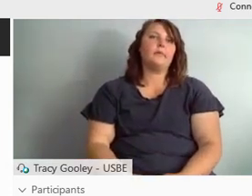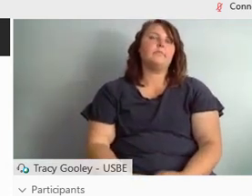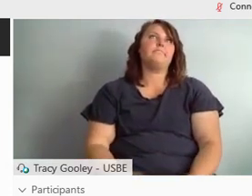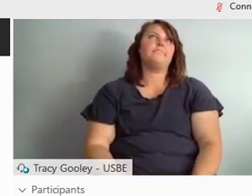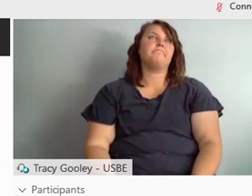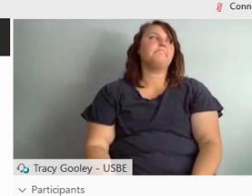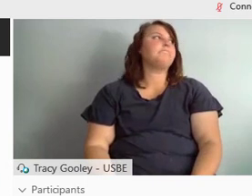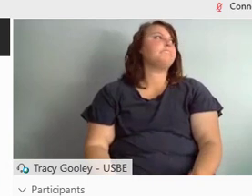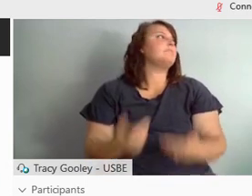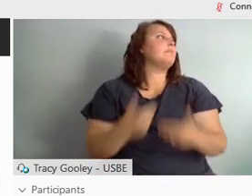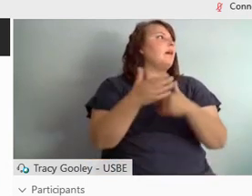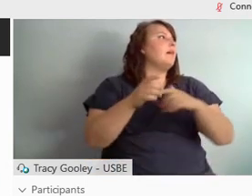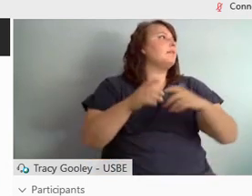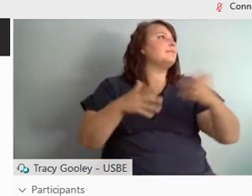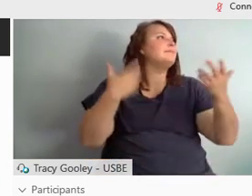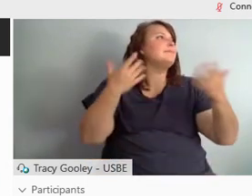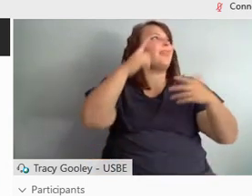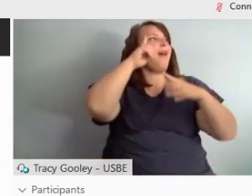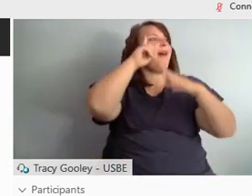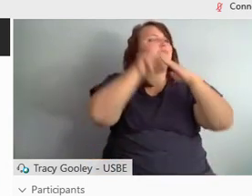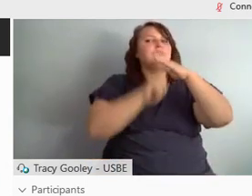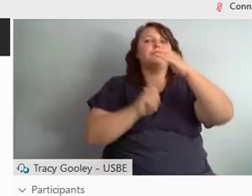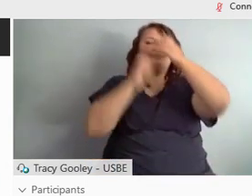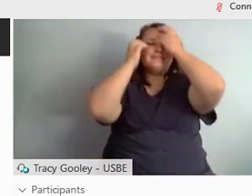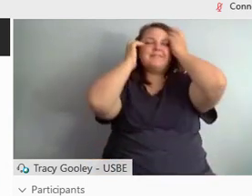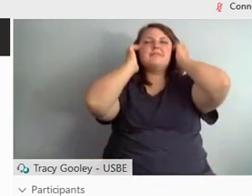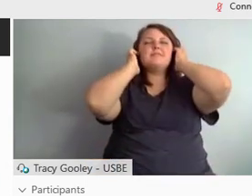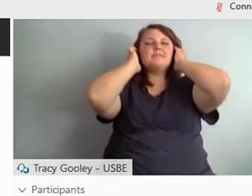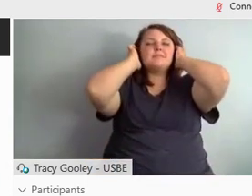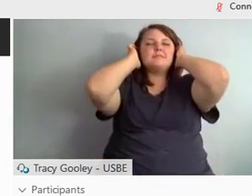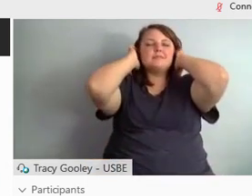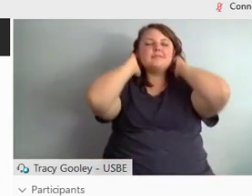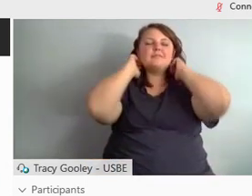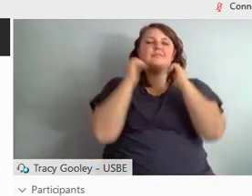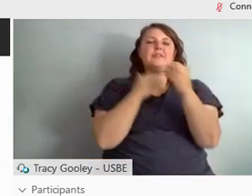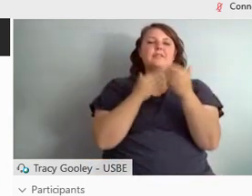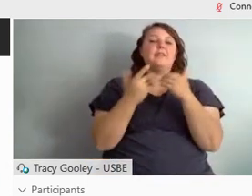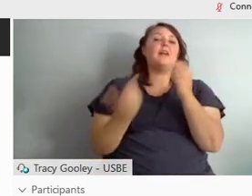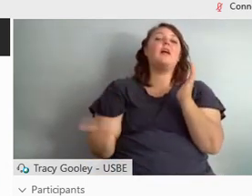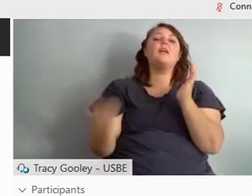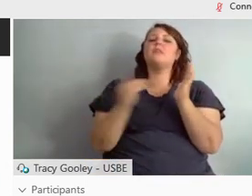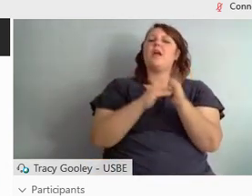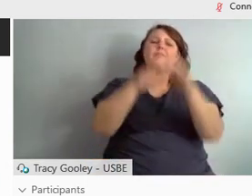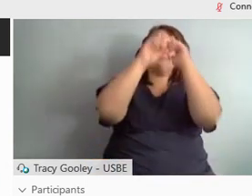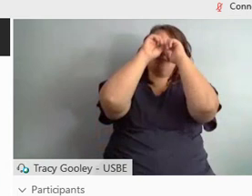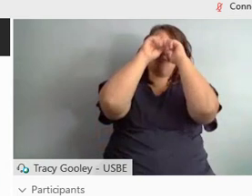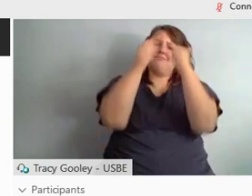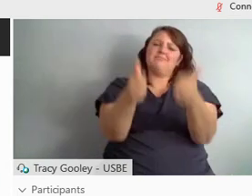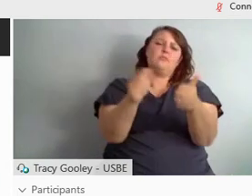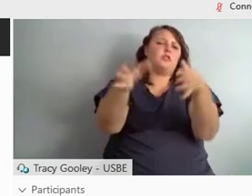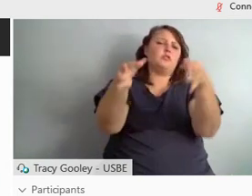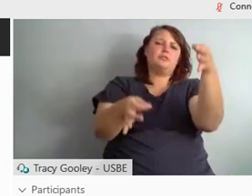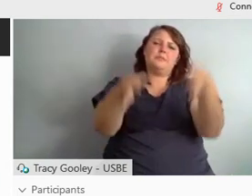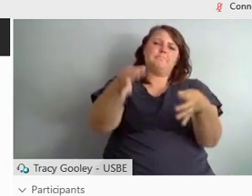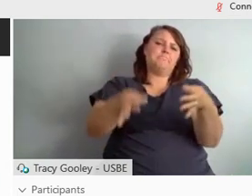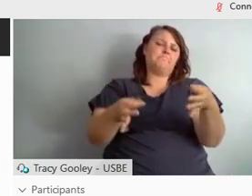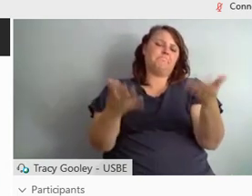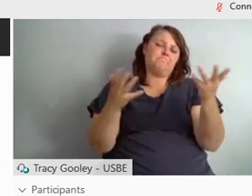I forgot the next thought that I had. I was going somewhere with that. So again, just use your discretion in scoring this